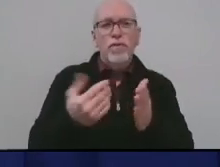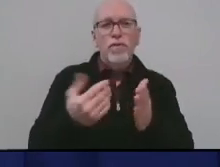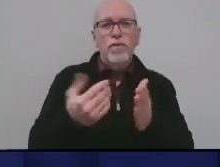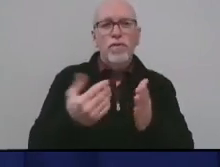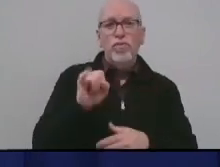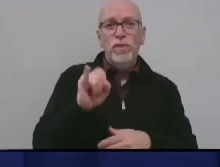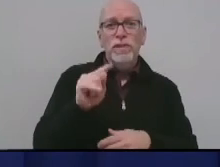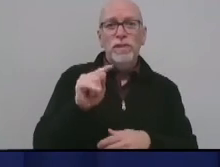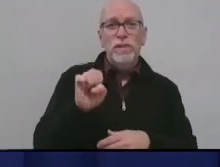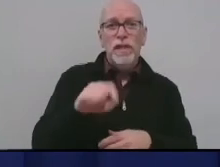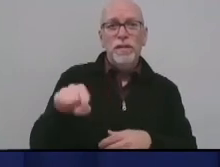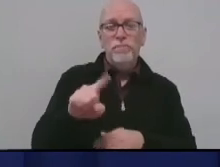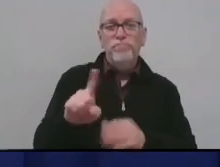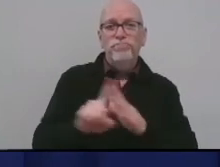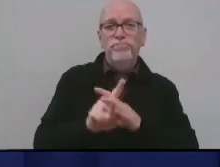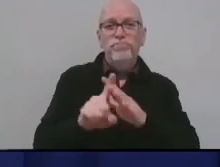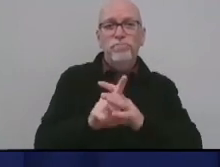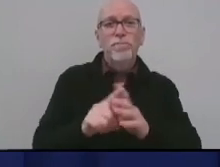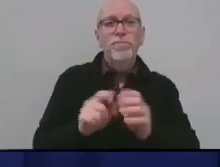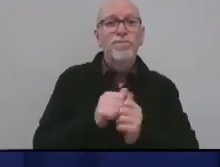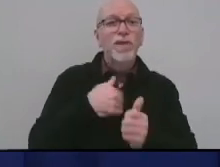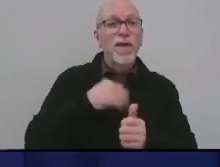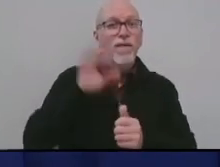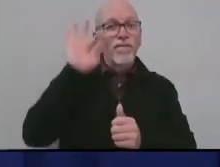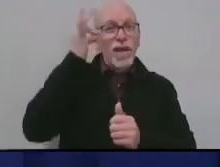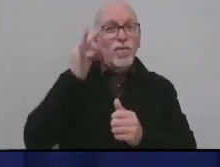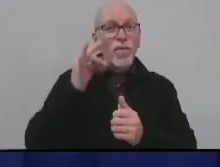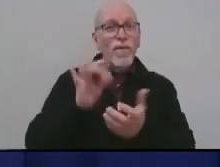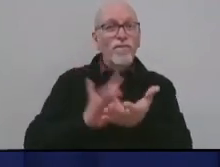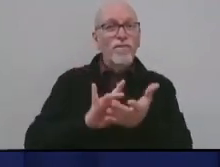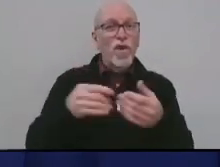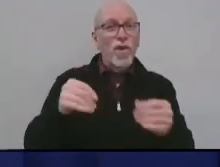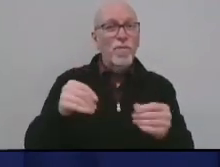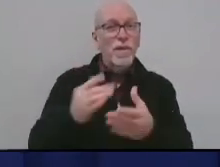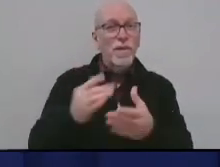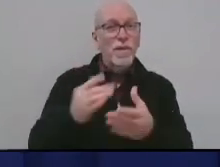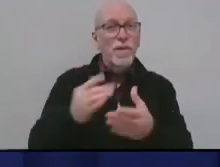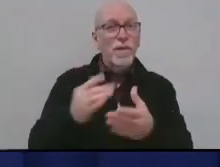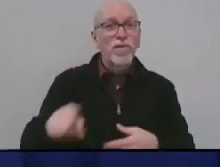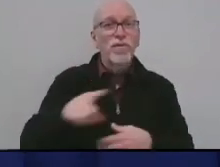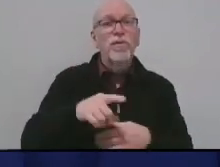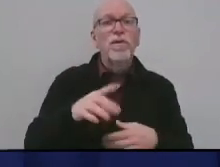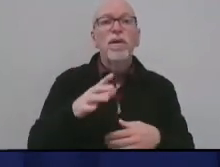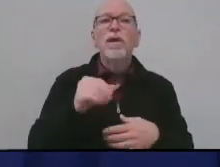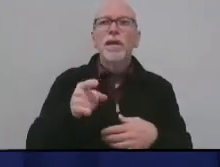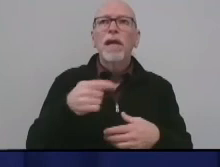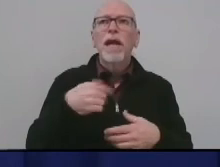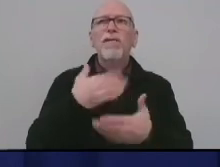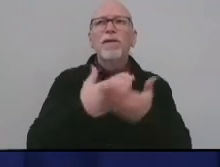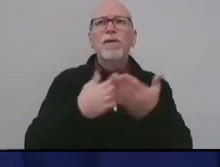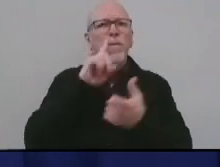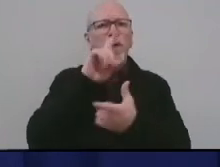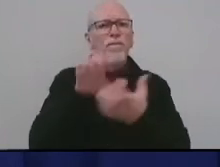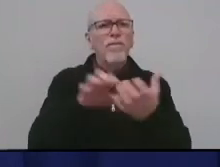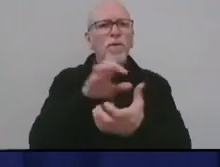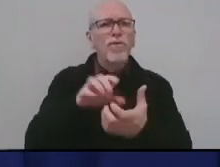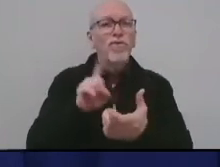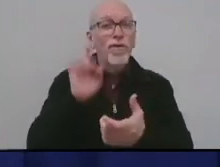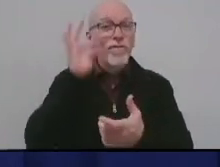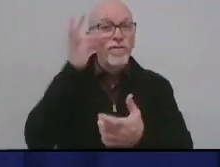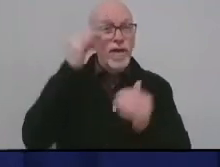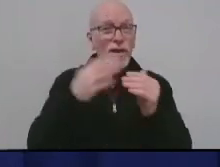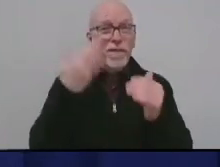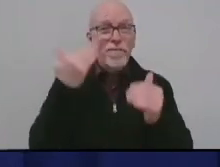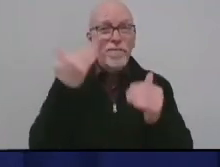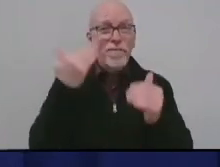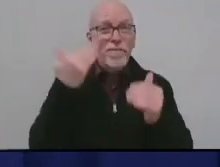our federal pharmacy partners. And there is confusion from a federal level because different states are doing different